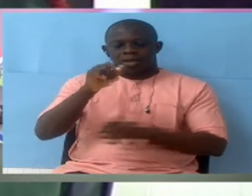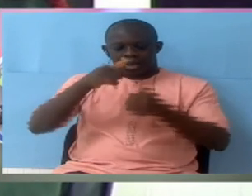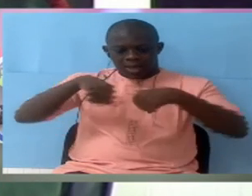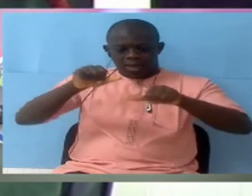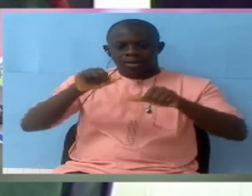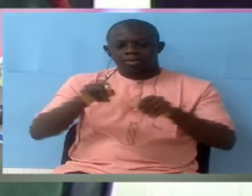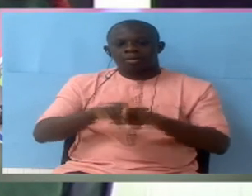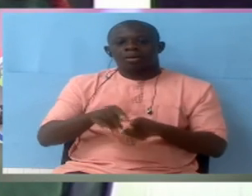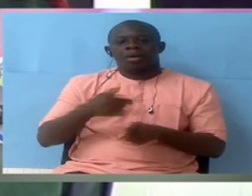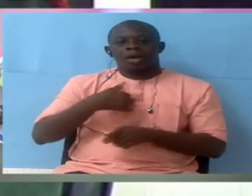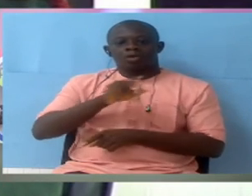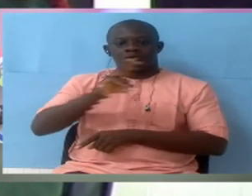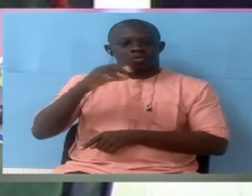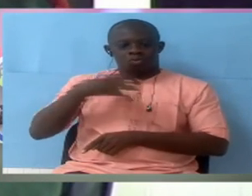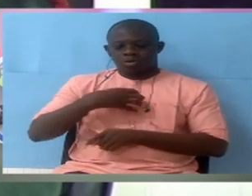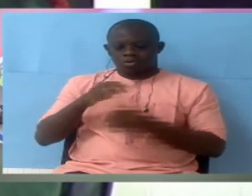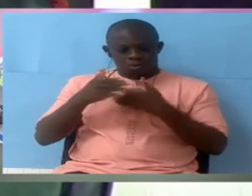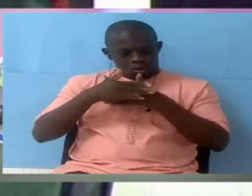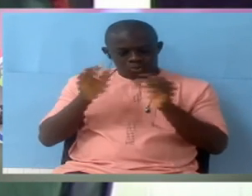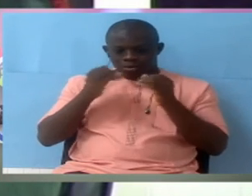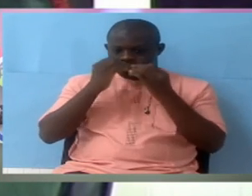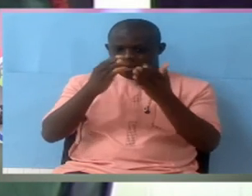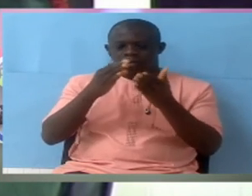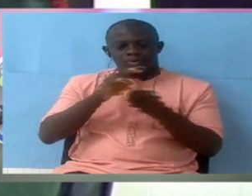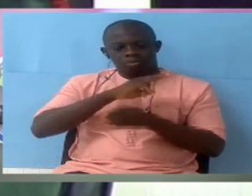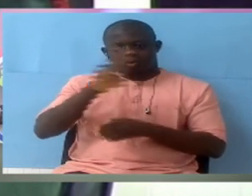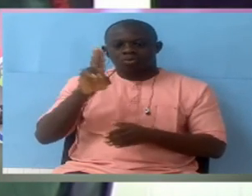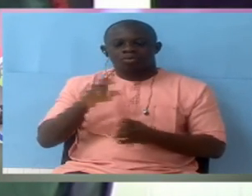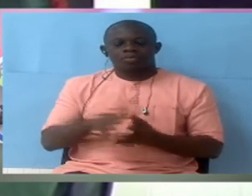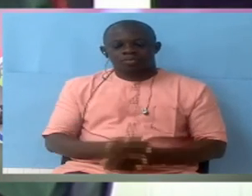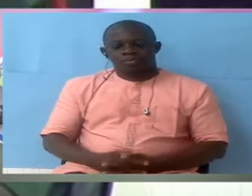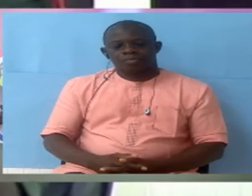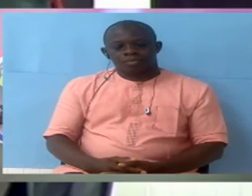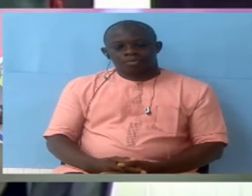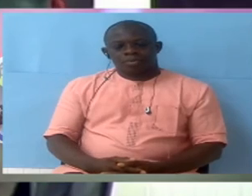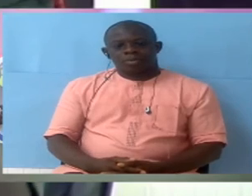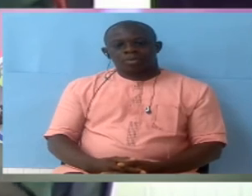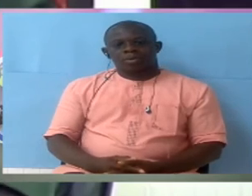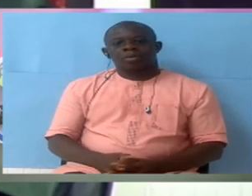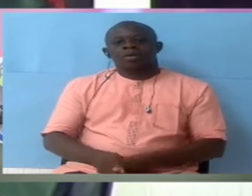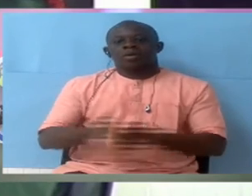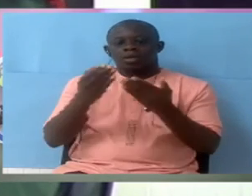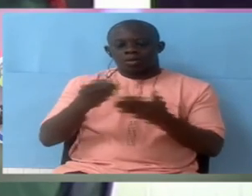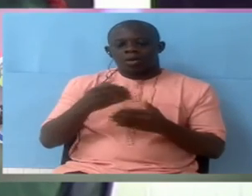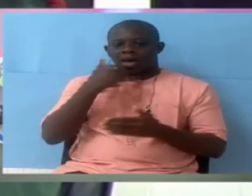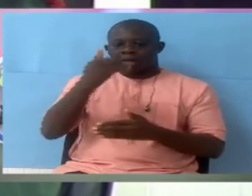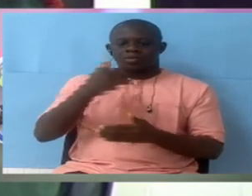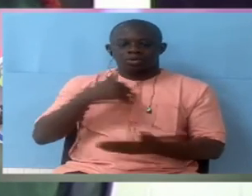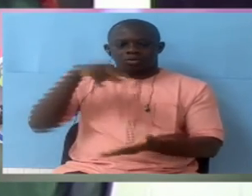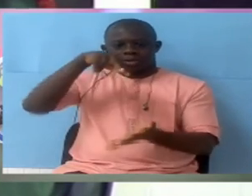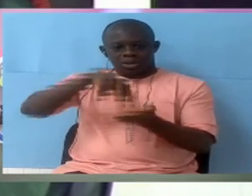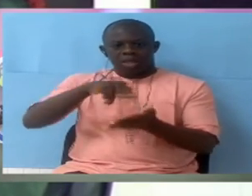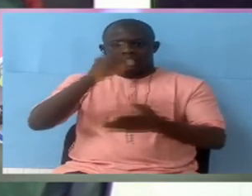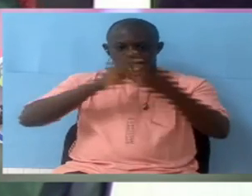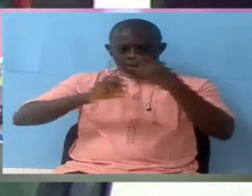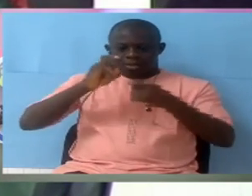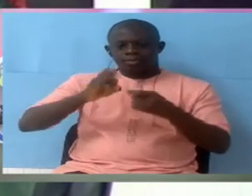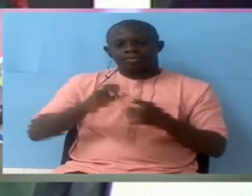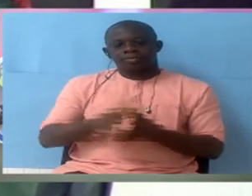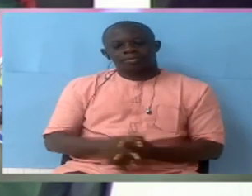from that one I don't want to disclose. Gannaaw li nga xamne buguma ko wax sax waxtane. Then they told me to stand up again. Ci lañ mané na juk